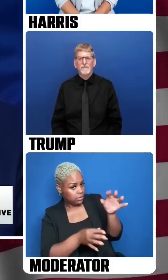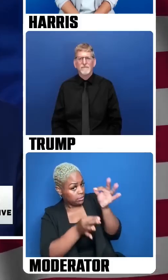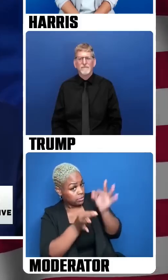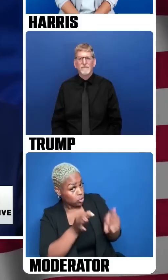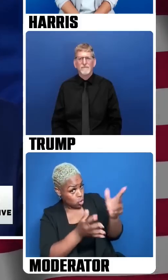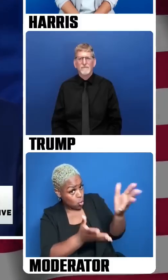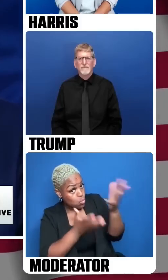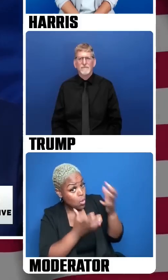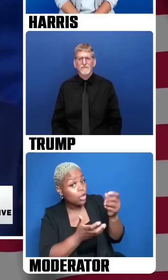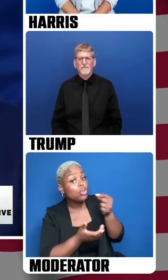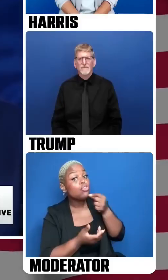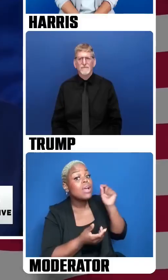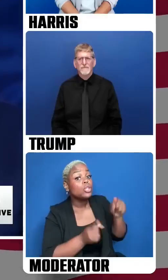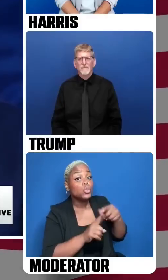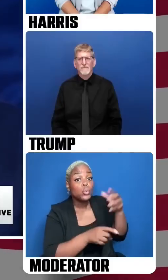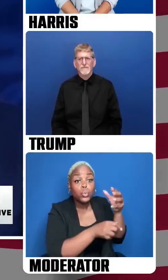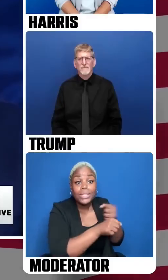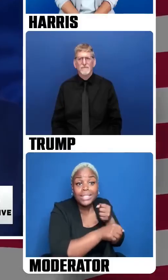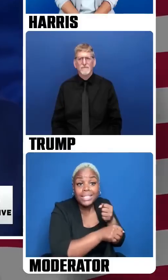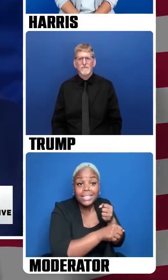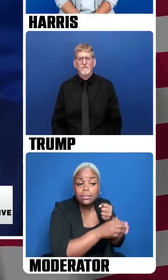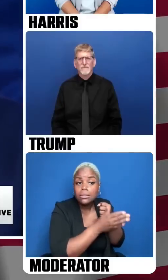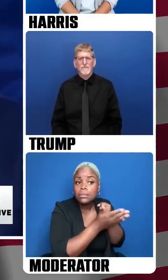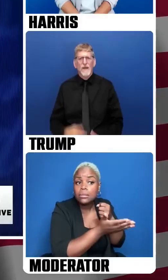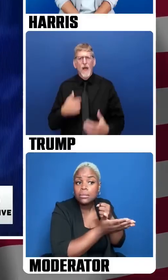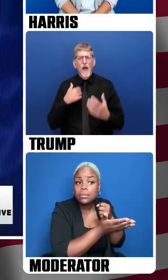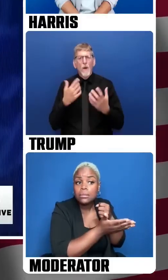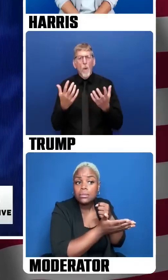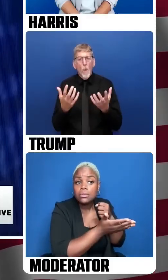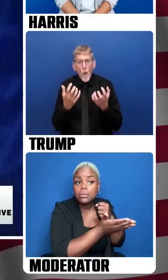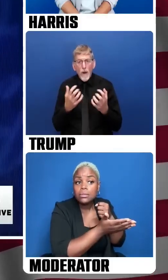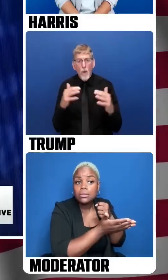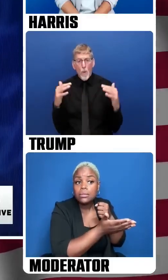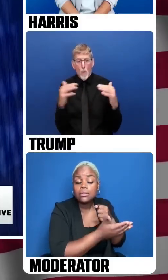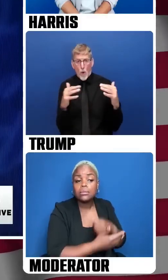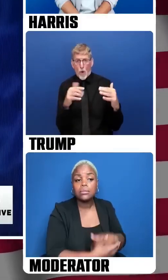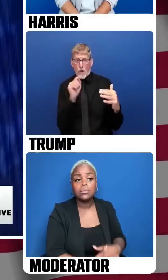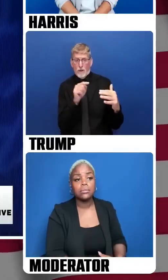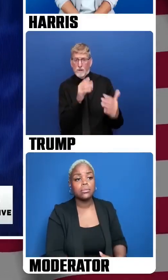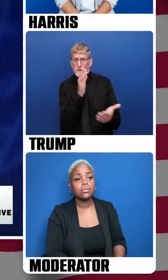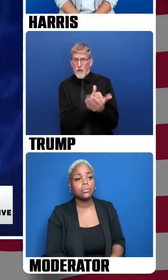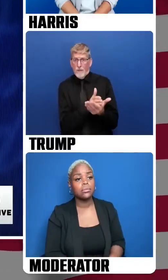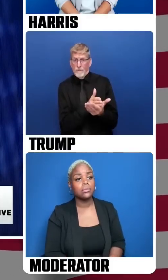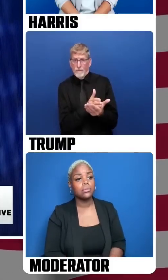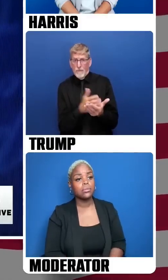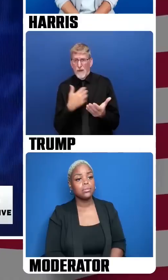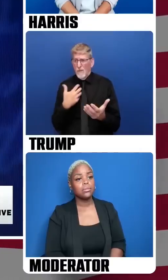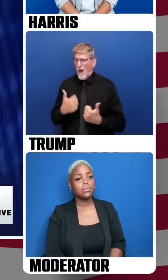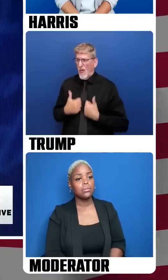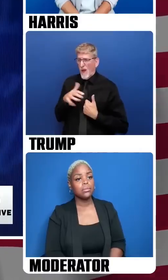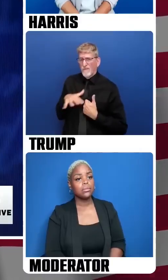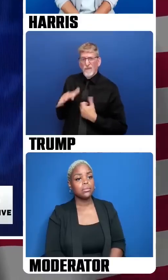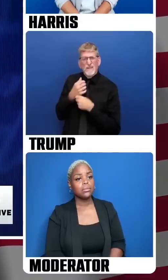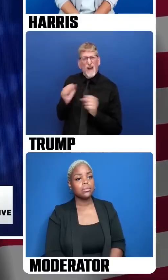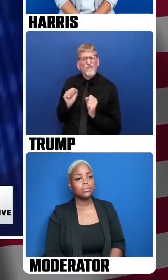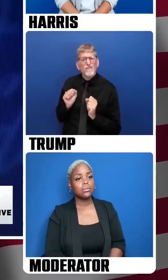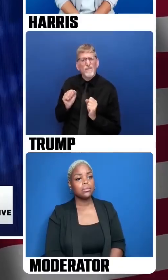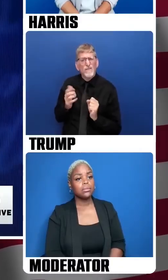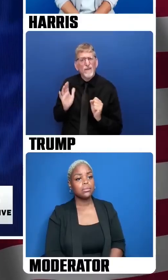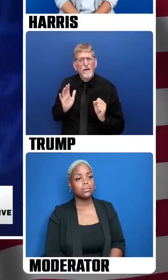win this war? I want the war to stop. I want to save lives that are being uselessly, people being killed by